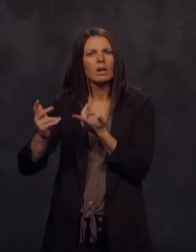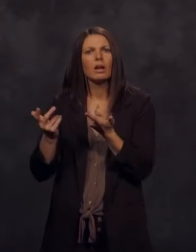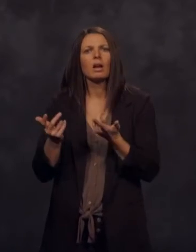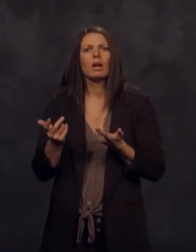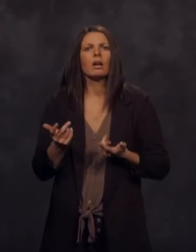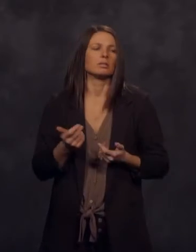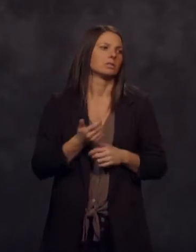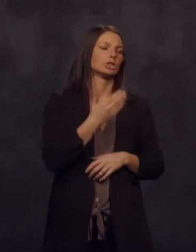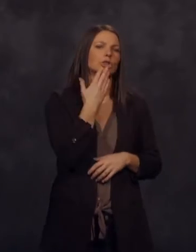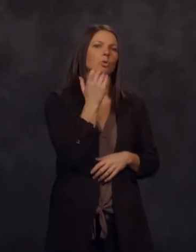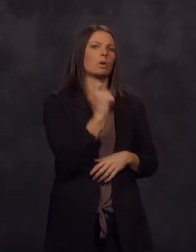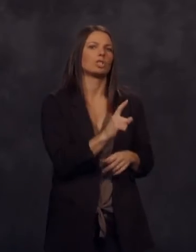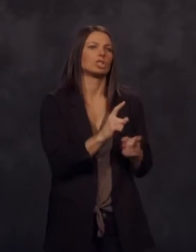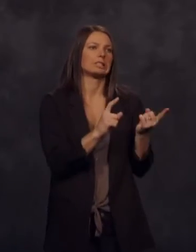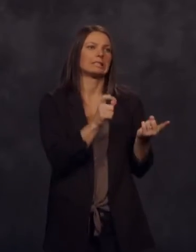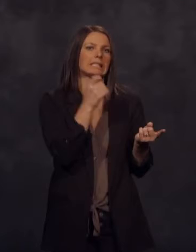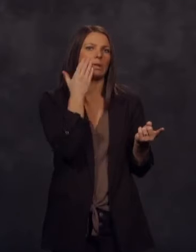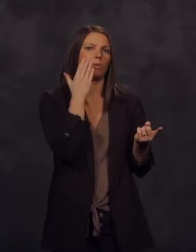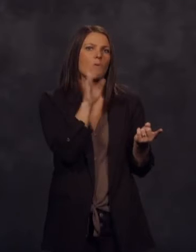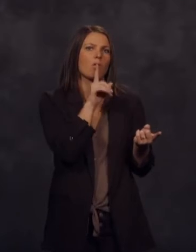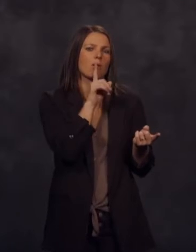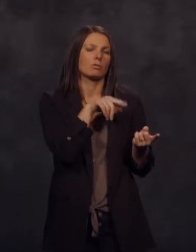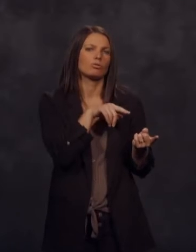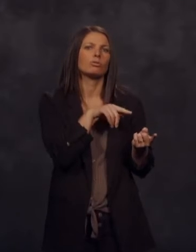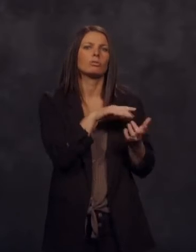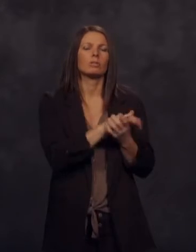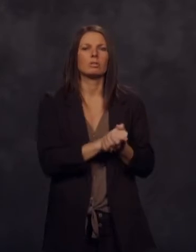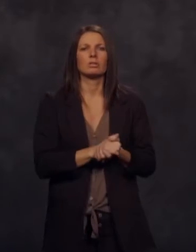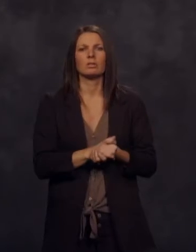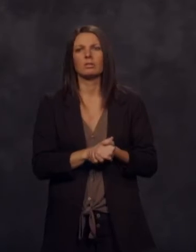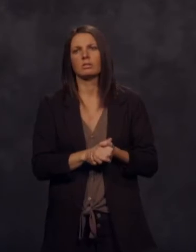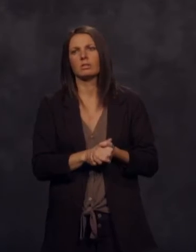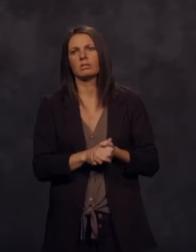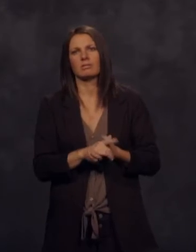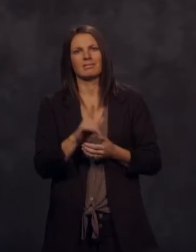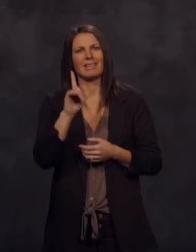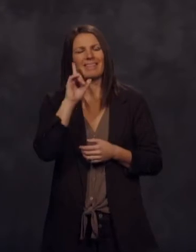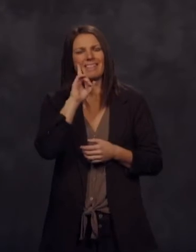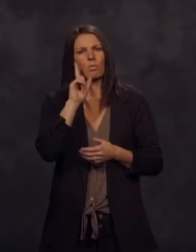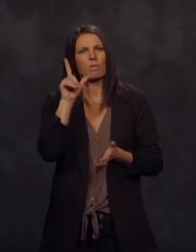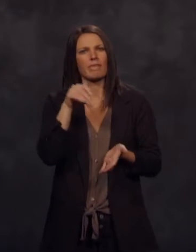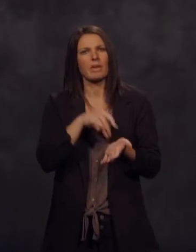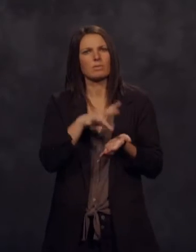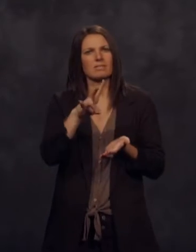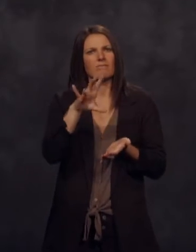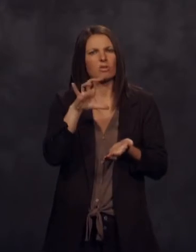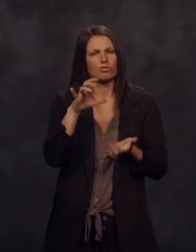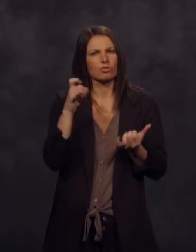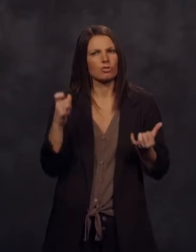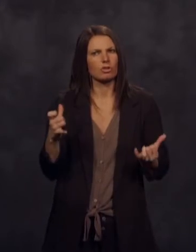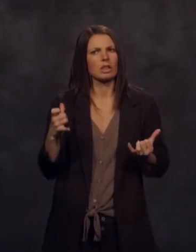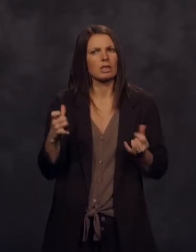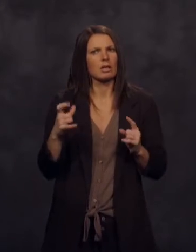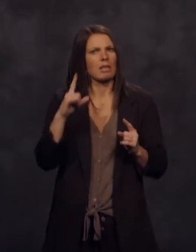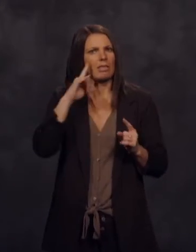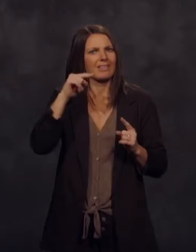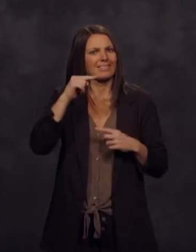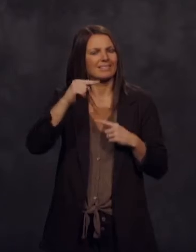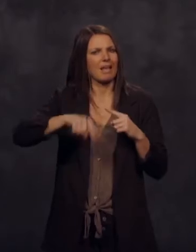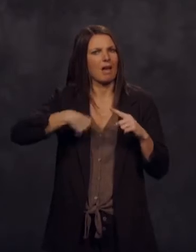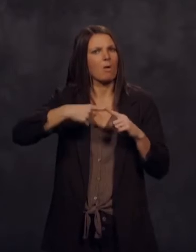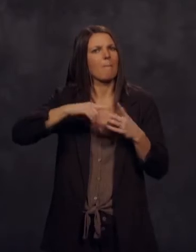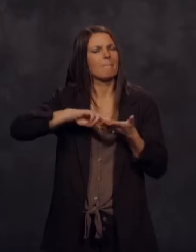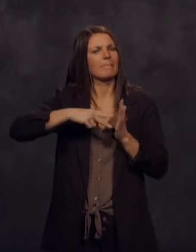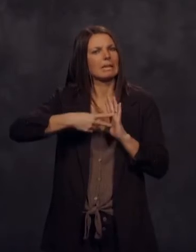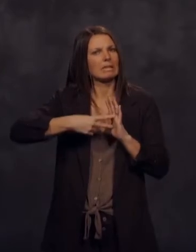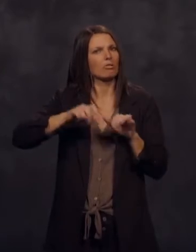That I don't know. I think it's 1,700-ish currently, like this cycle, meaning